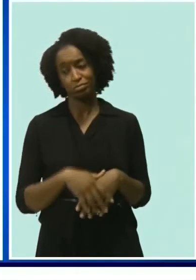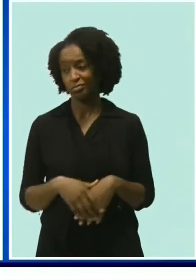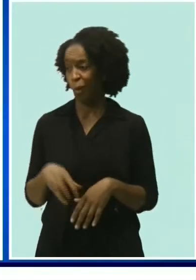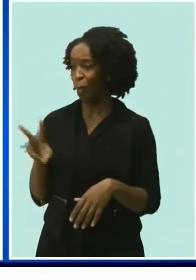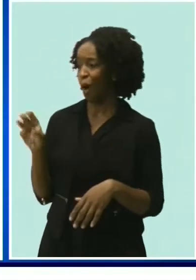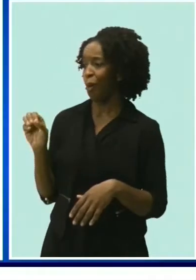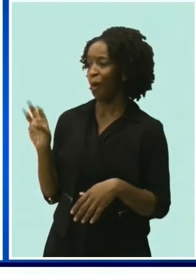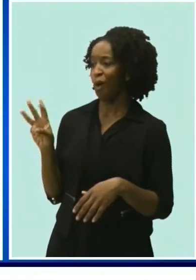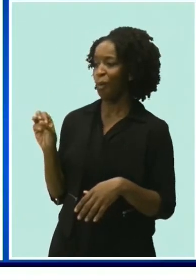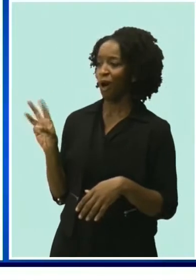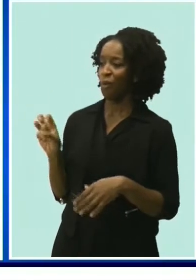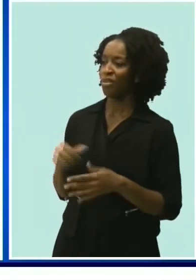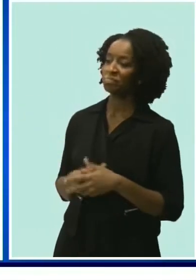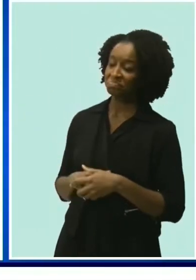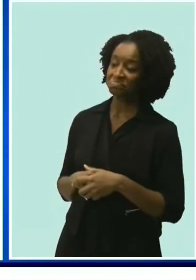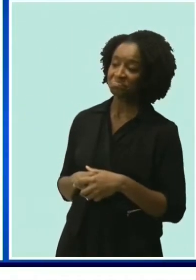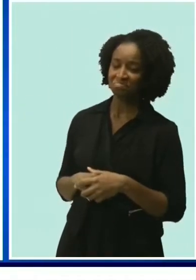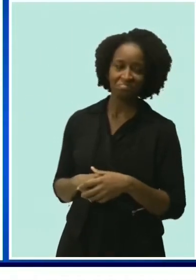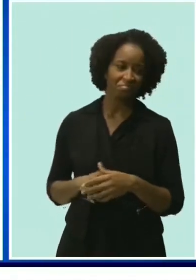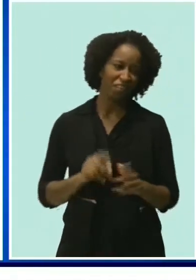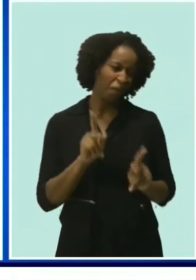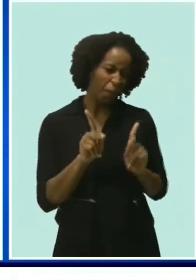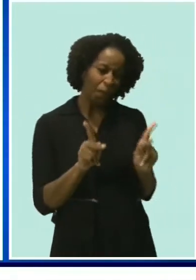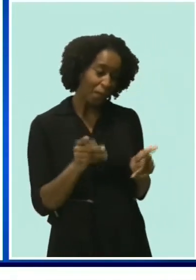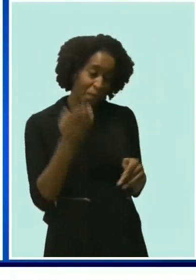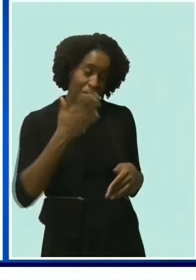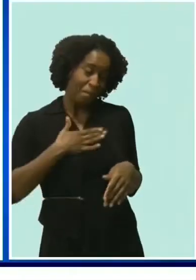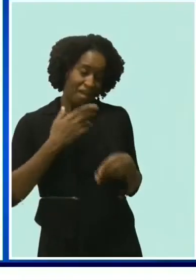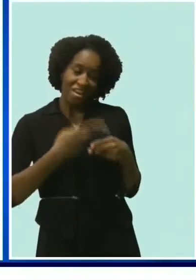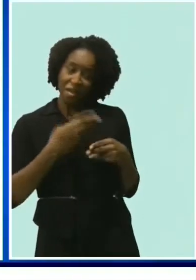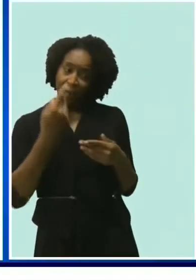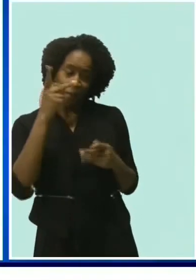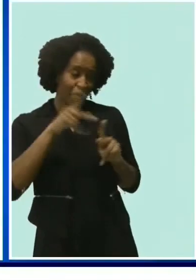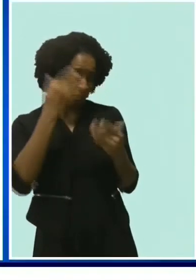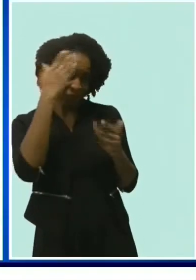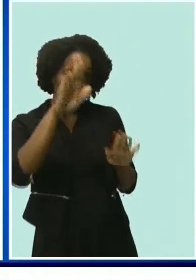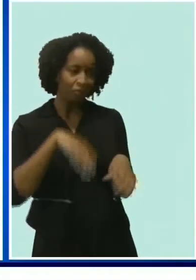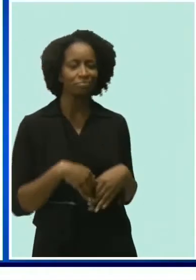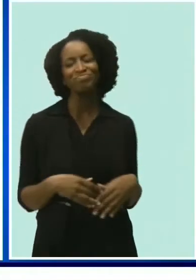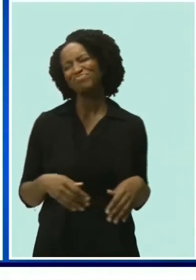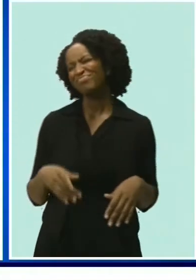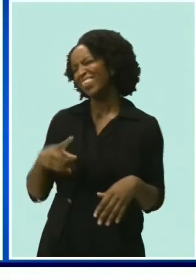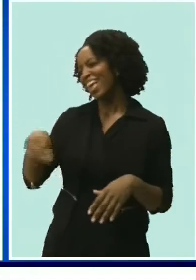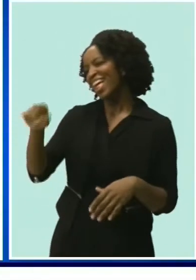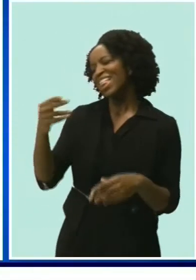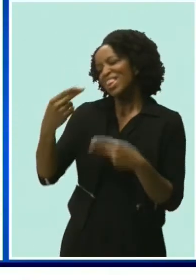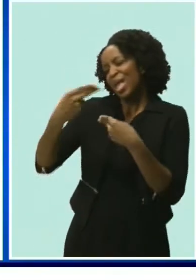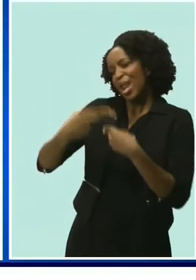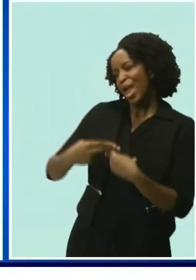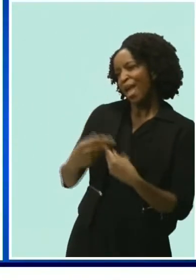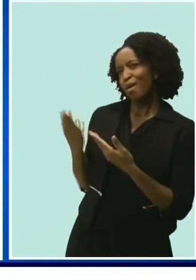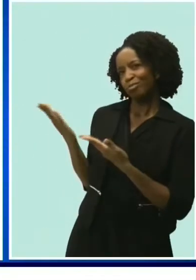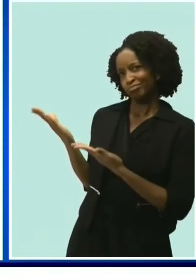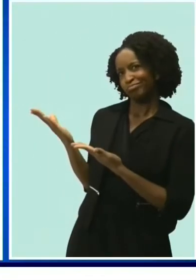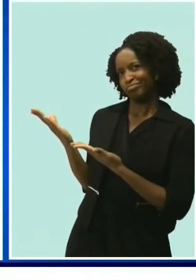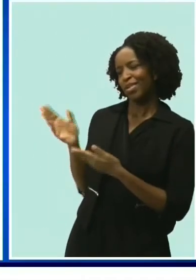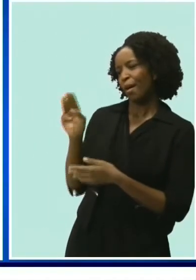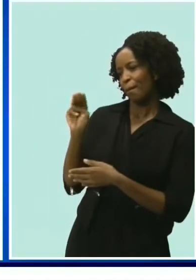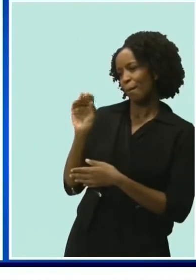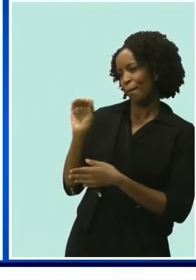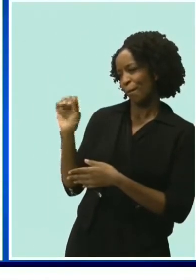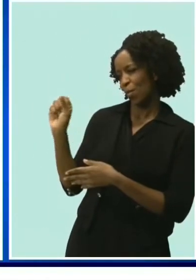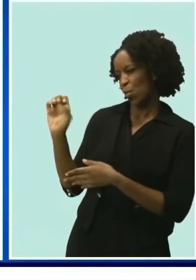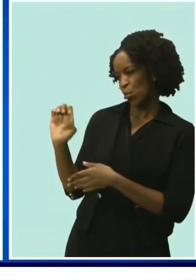much people don't know my real name. They call me Moose. If you ever give my real name, the boy can know my real name. And that happens a lot?